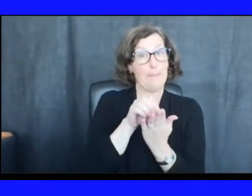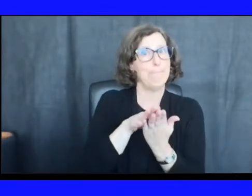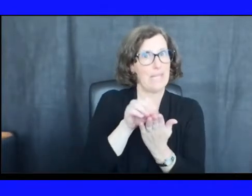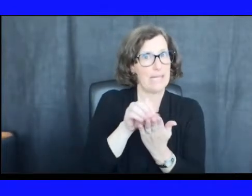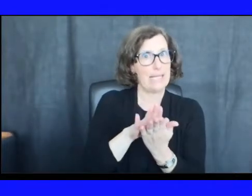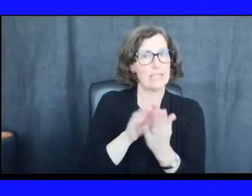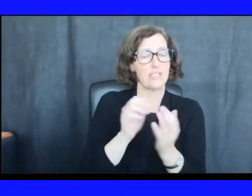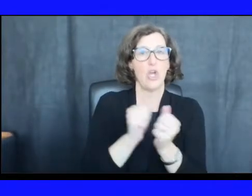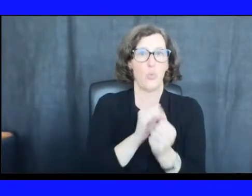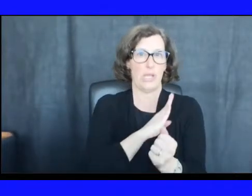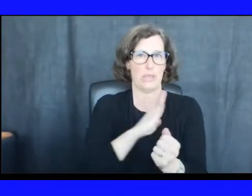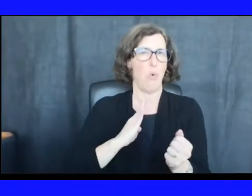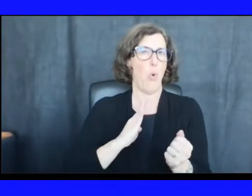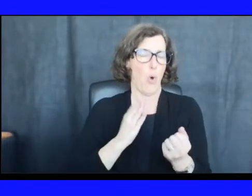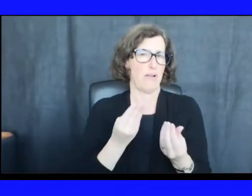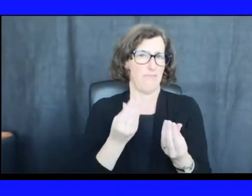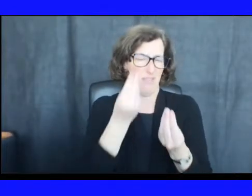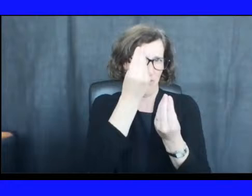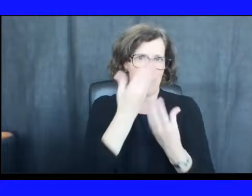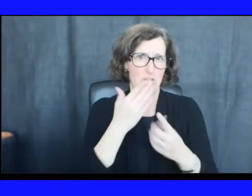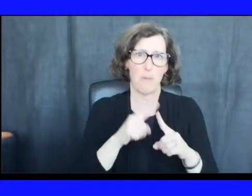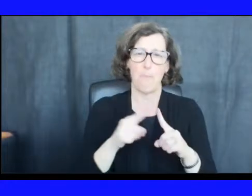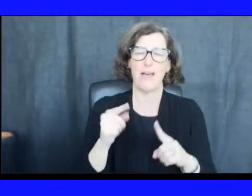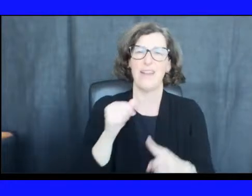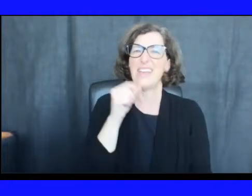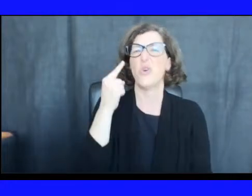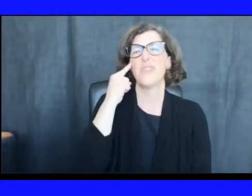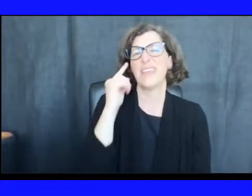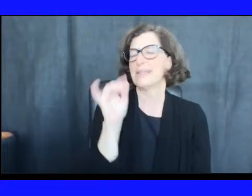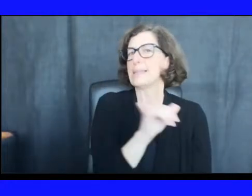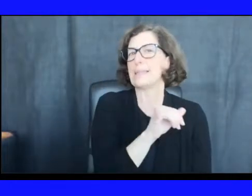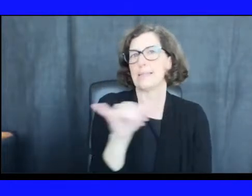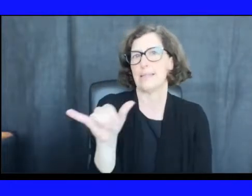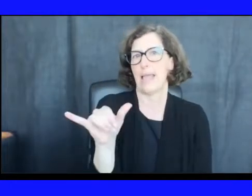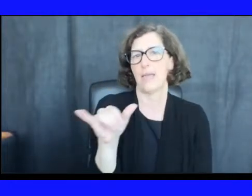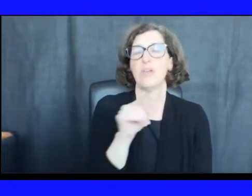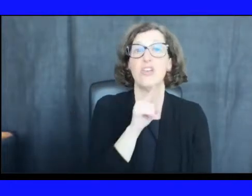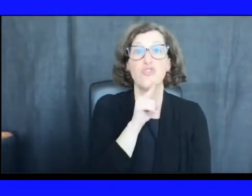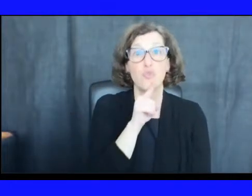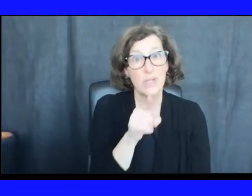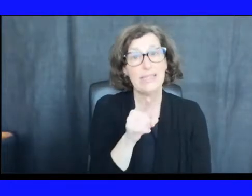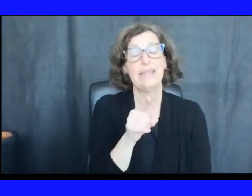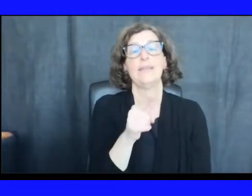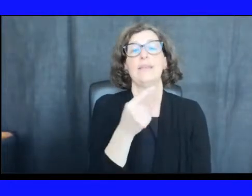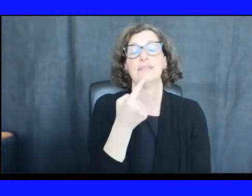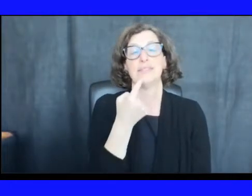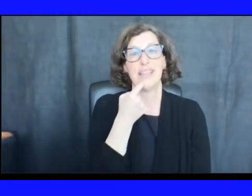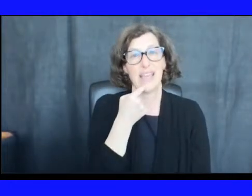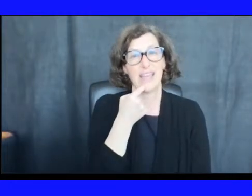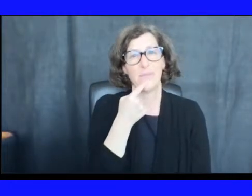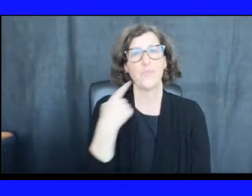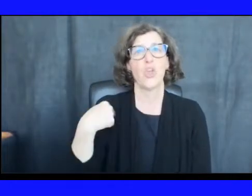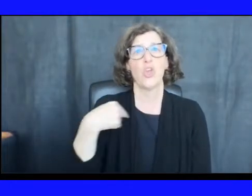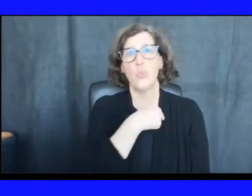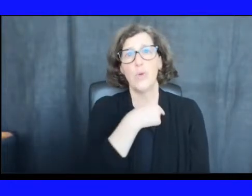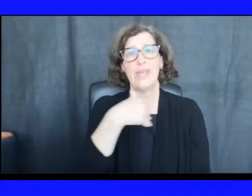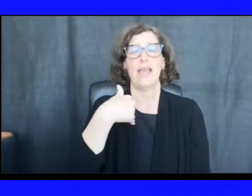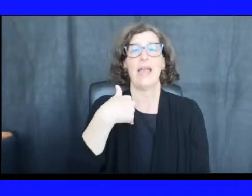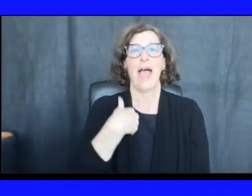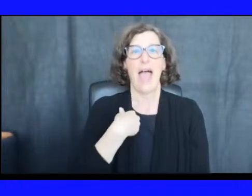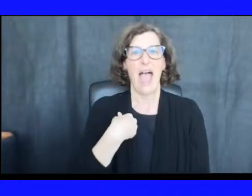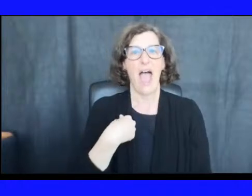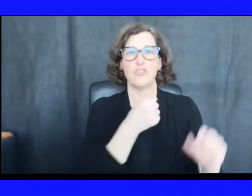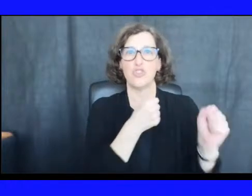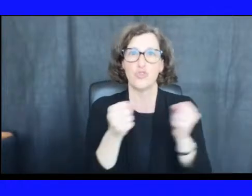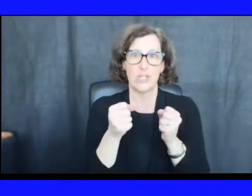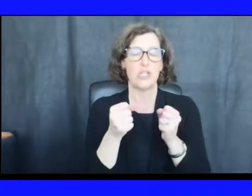we have for the organization. So I think it would be, and maybe Coalicia would know